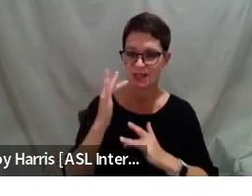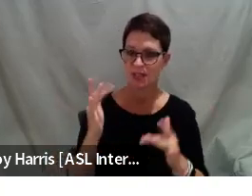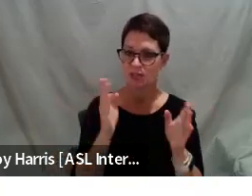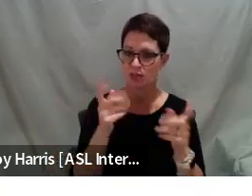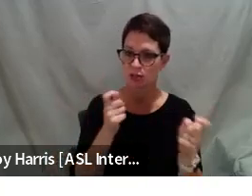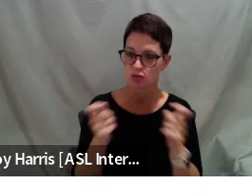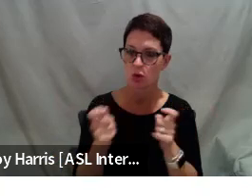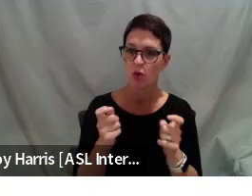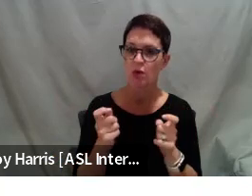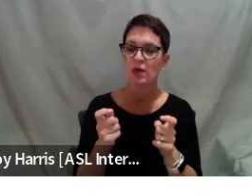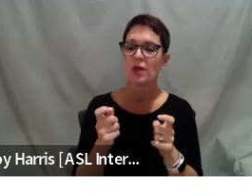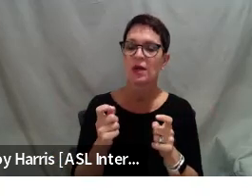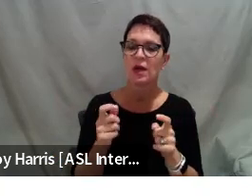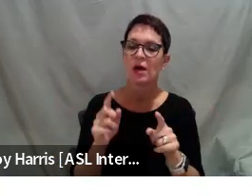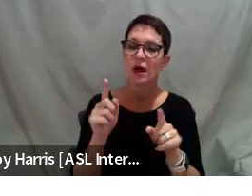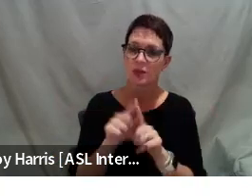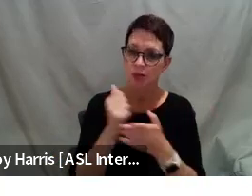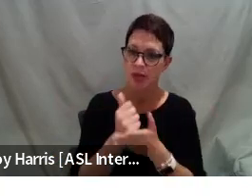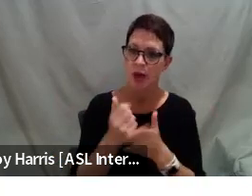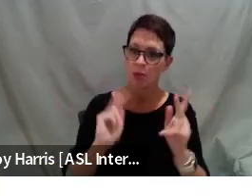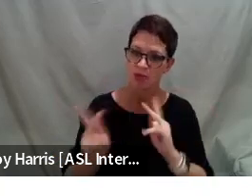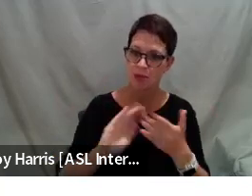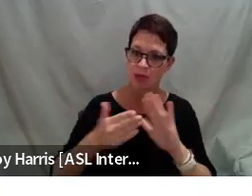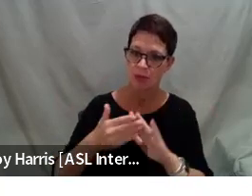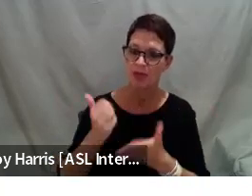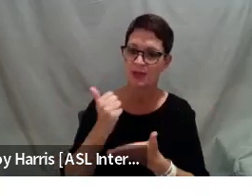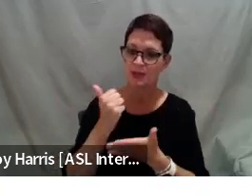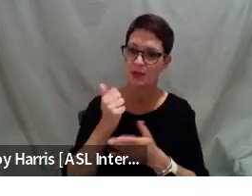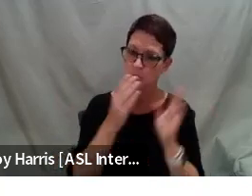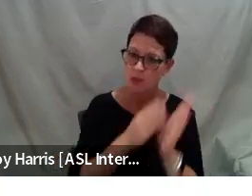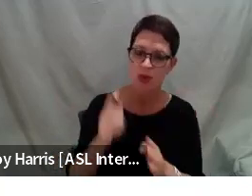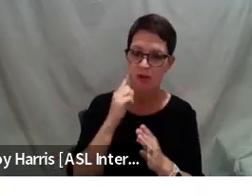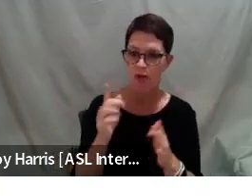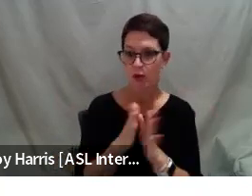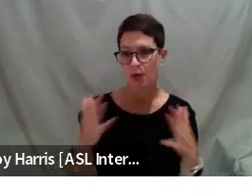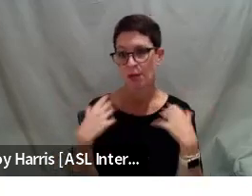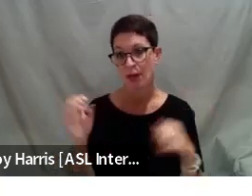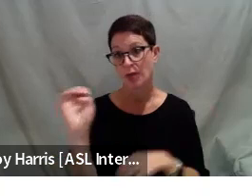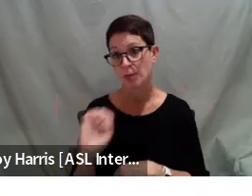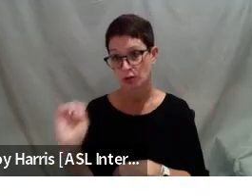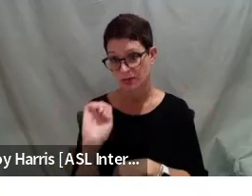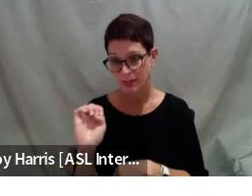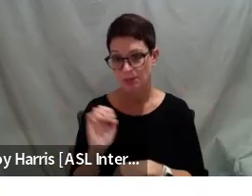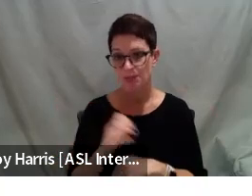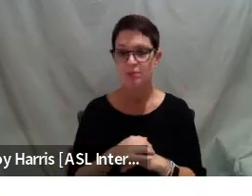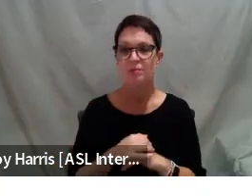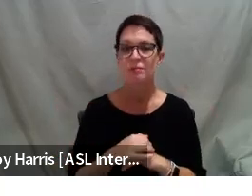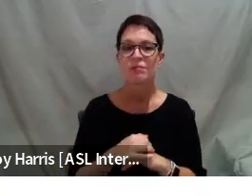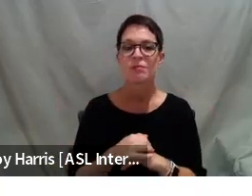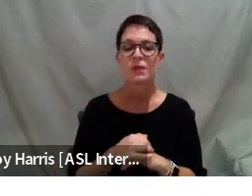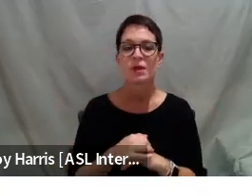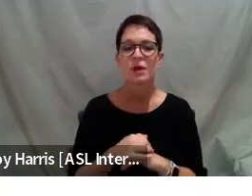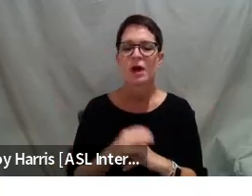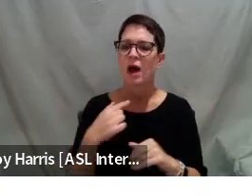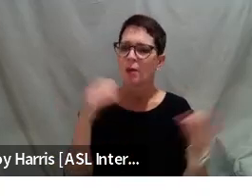Program, as we help communities prepare for public health emergencies. Before we get started, I wanted to go